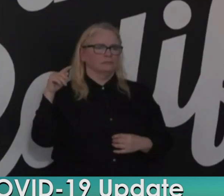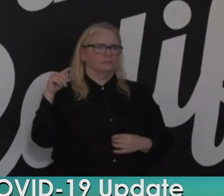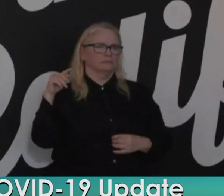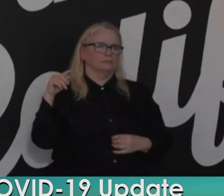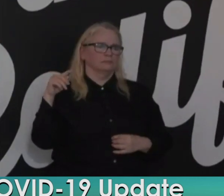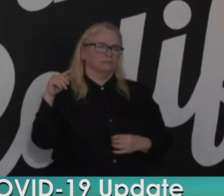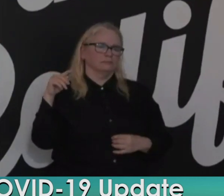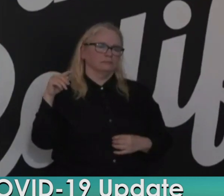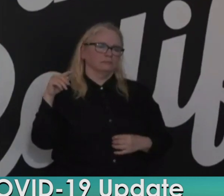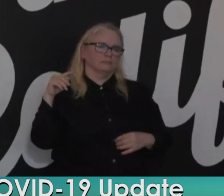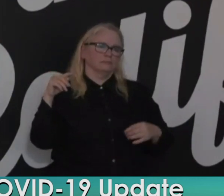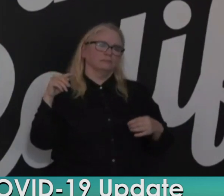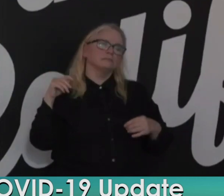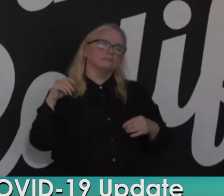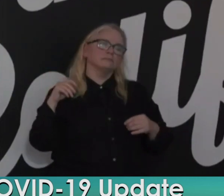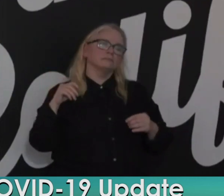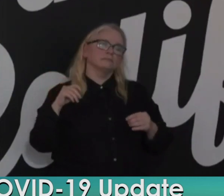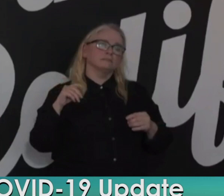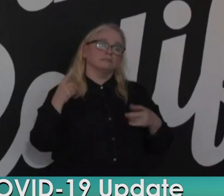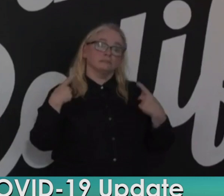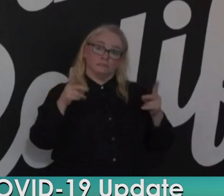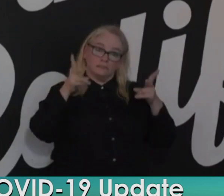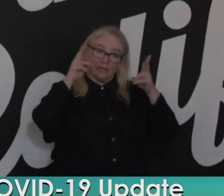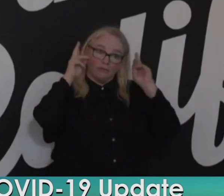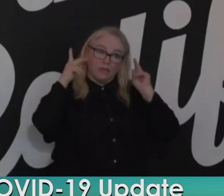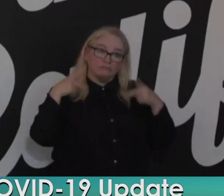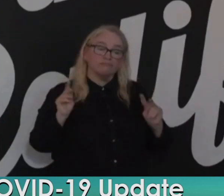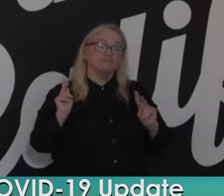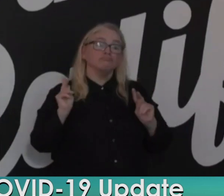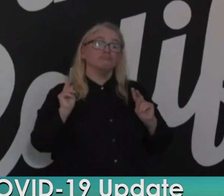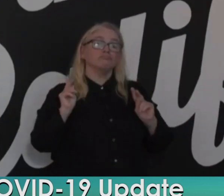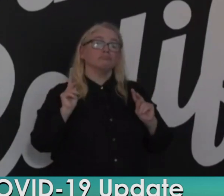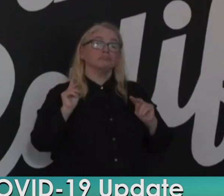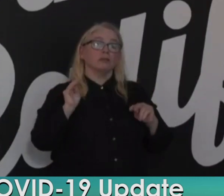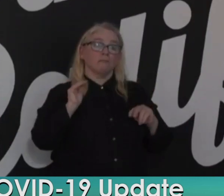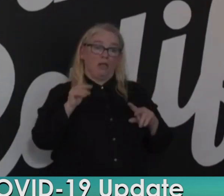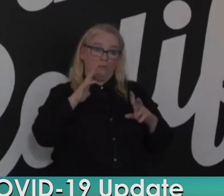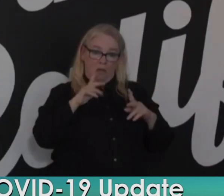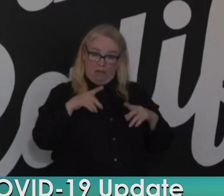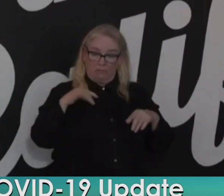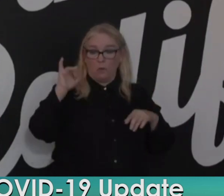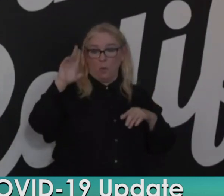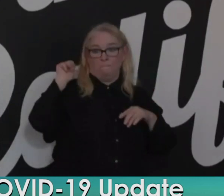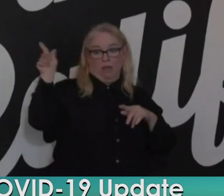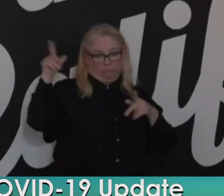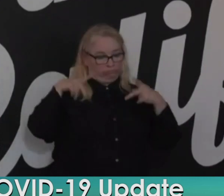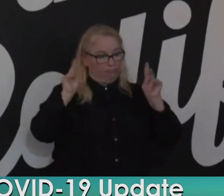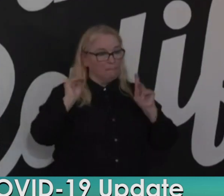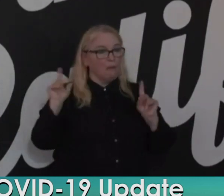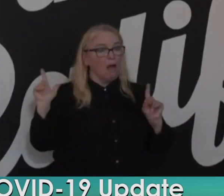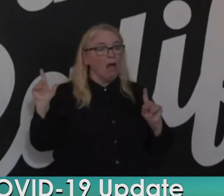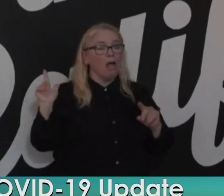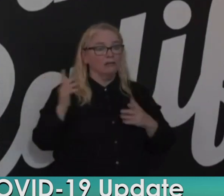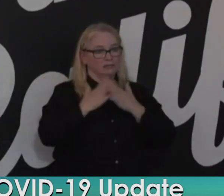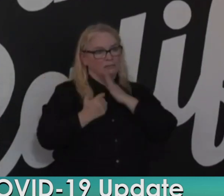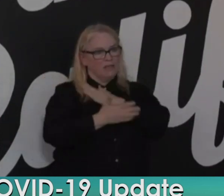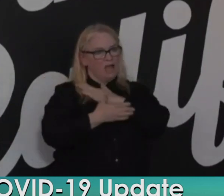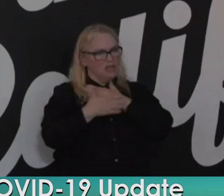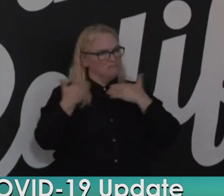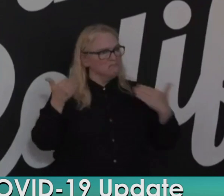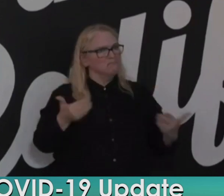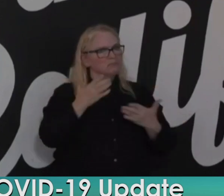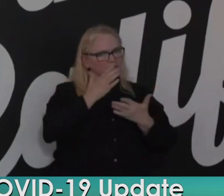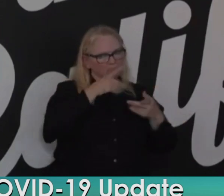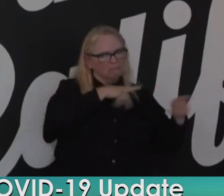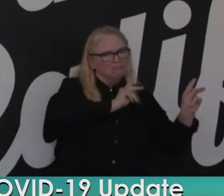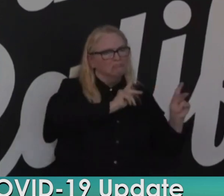are open, and the Yuba-Sutter Mall plans to open tomorrow. You've said counties can go deeper into phase two ahead of the state, but can they go into phase